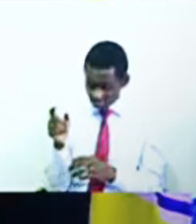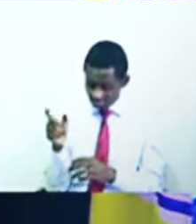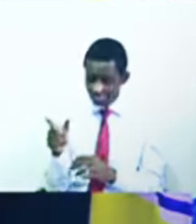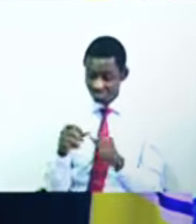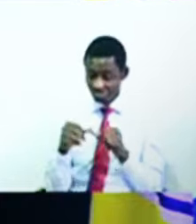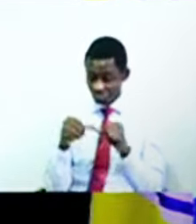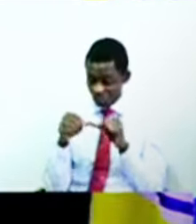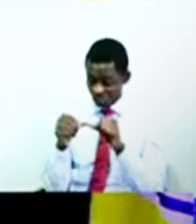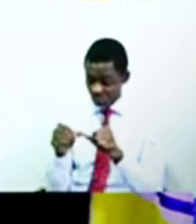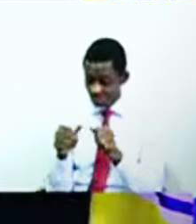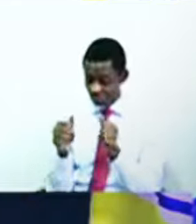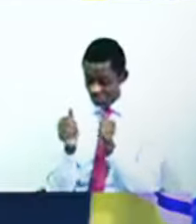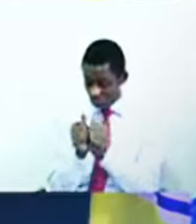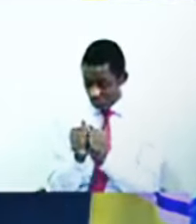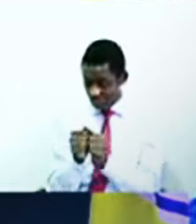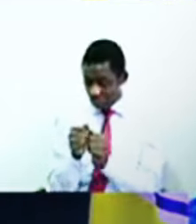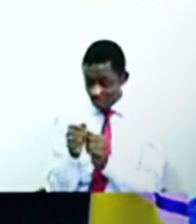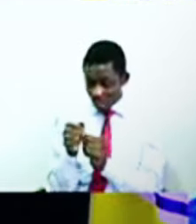a subtopic.